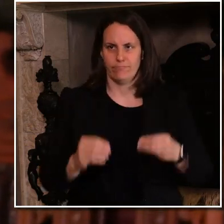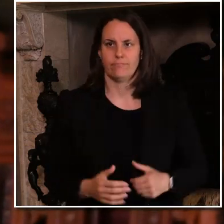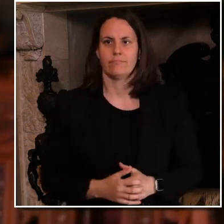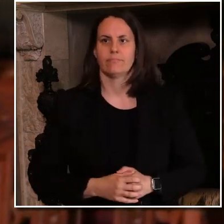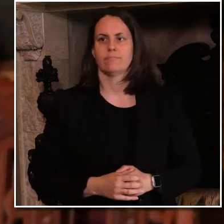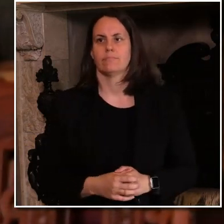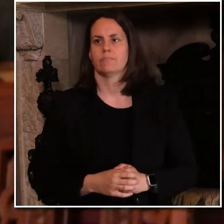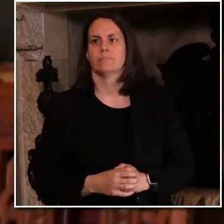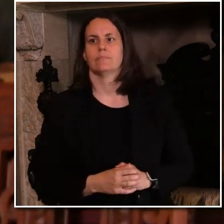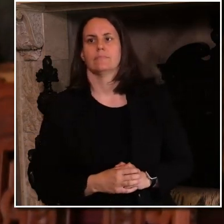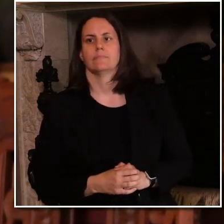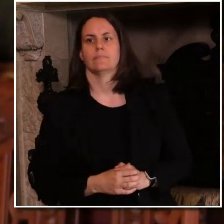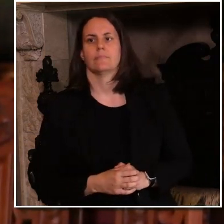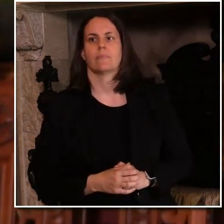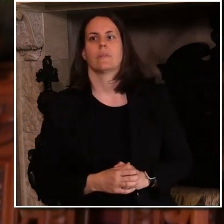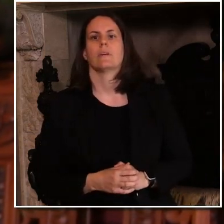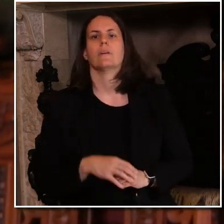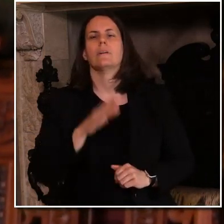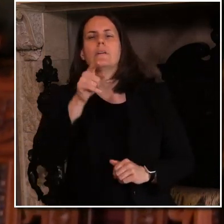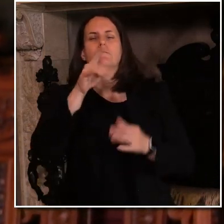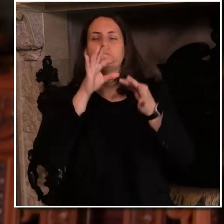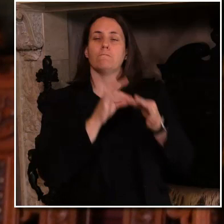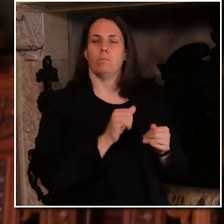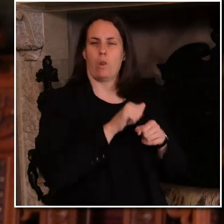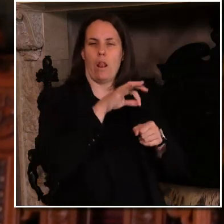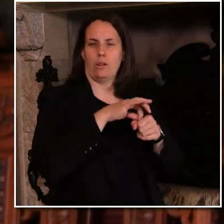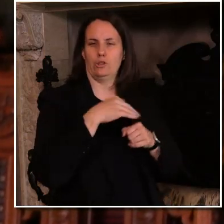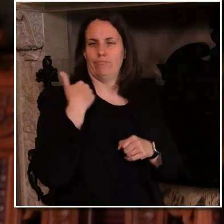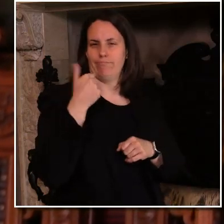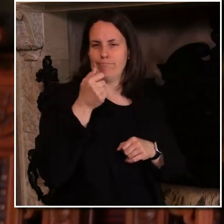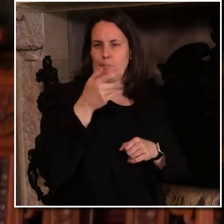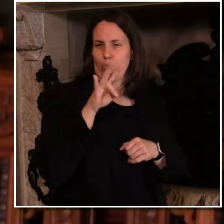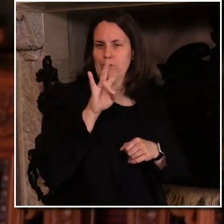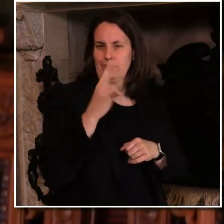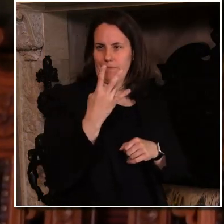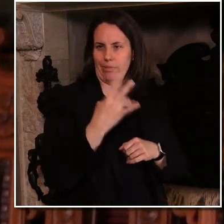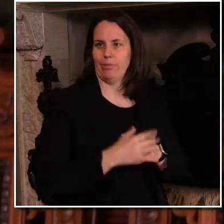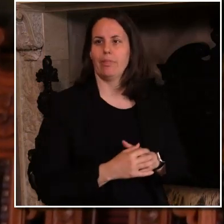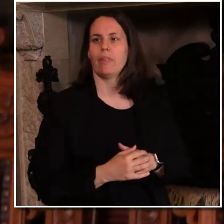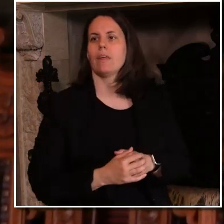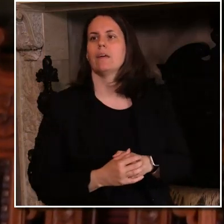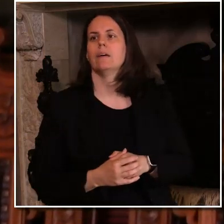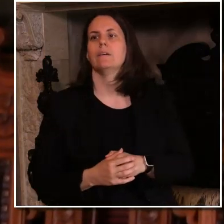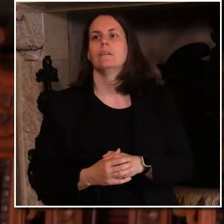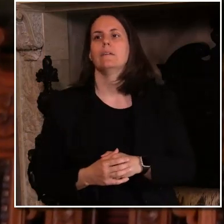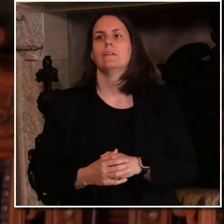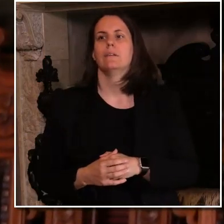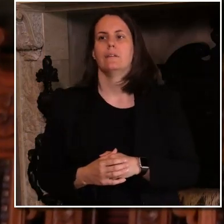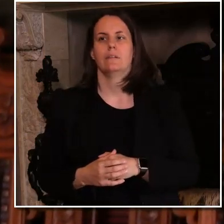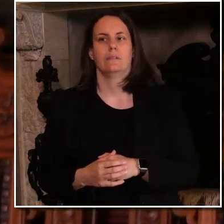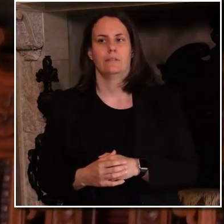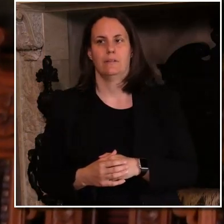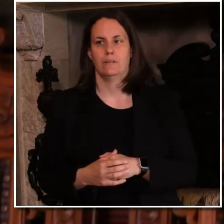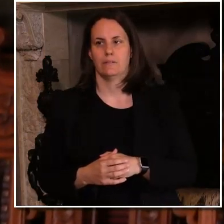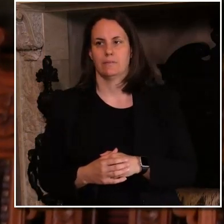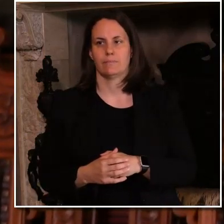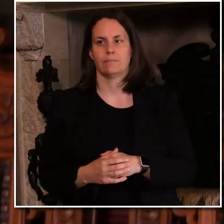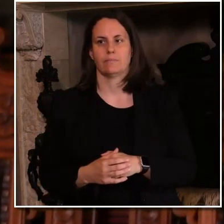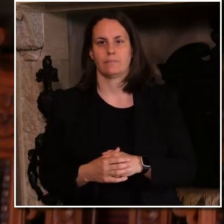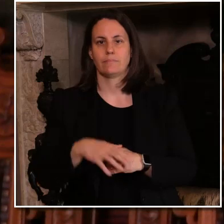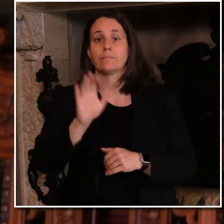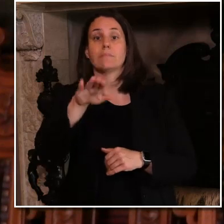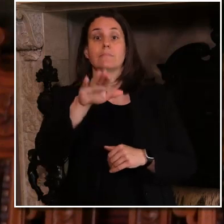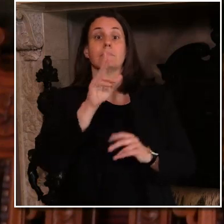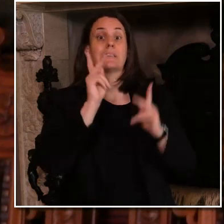of how the administration has been responding to this. Just like with the spring election, the State Emergency Operations Center is working